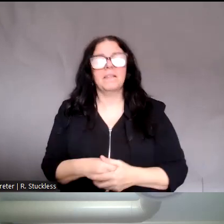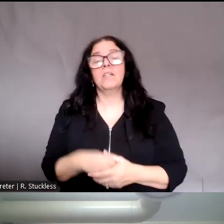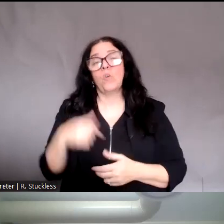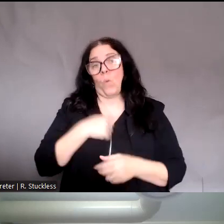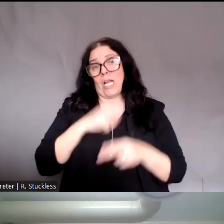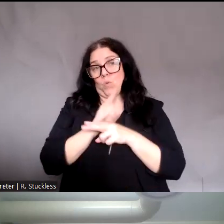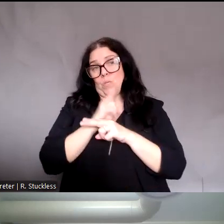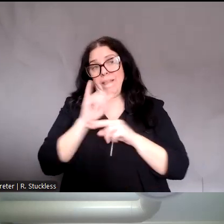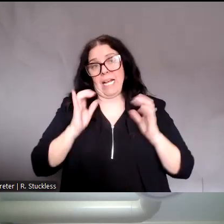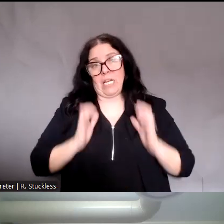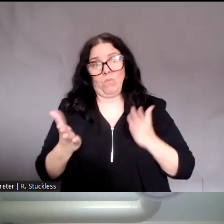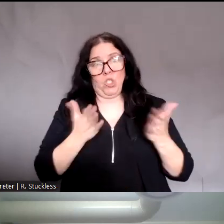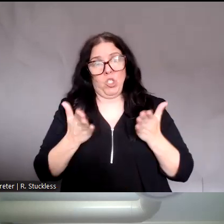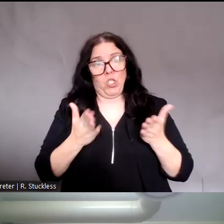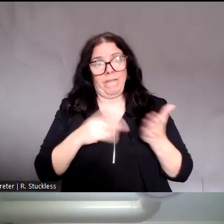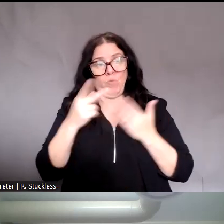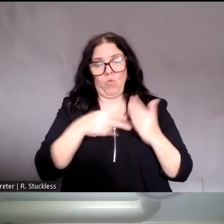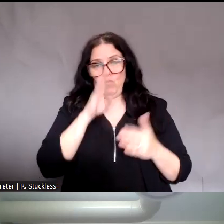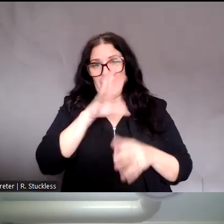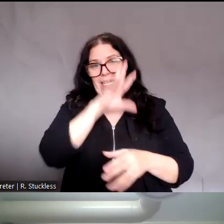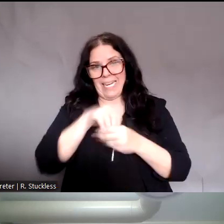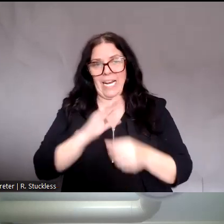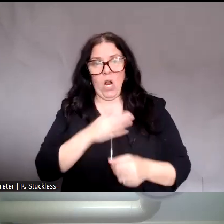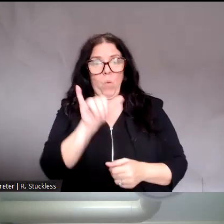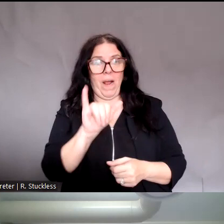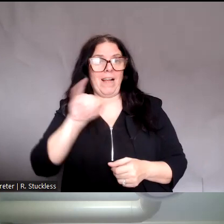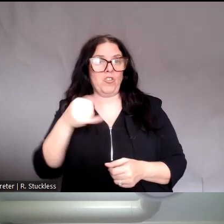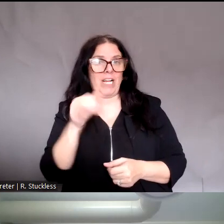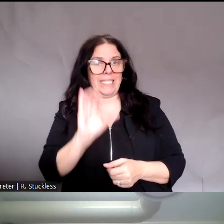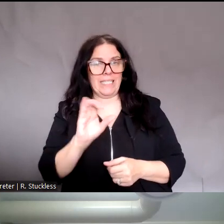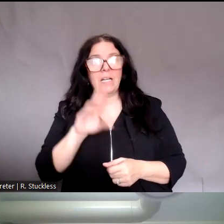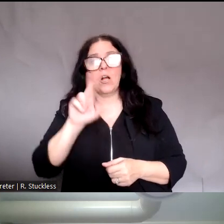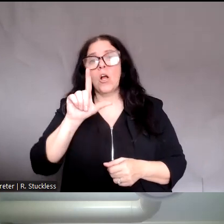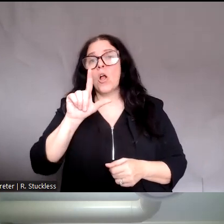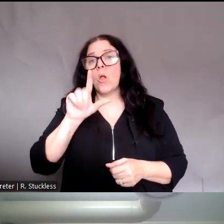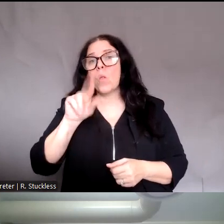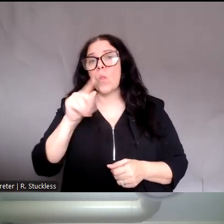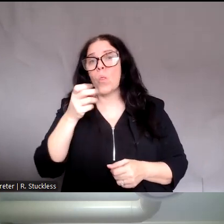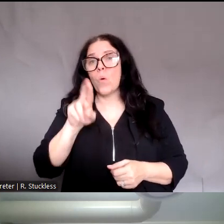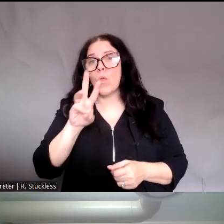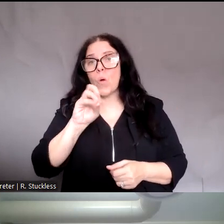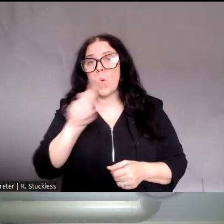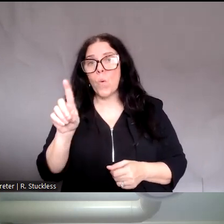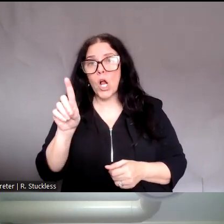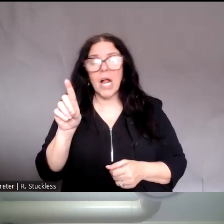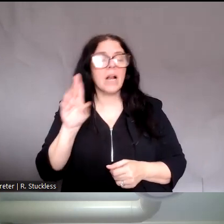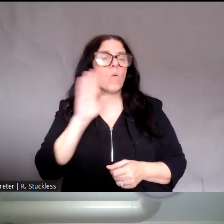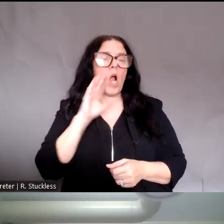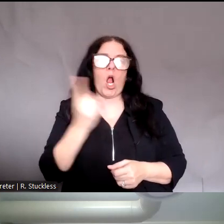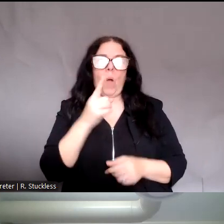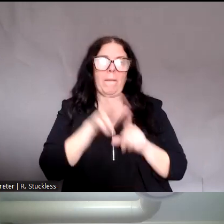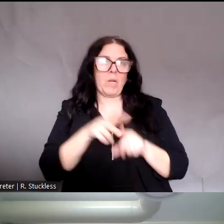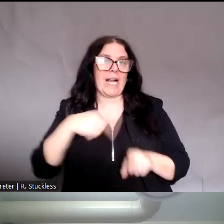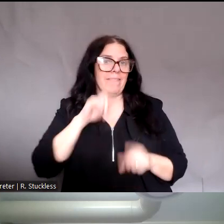directly within the YJC program. Luther would often book us for customer service.